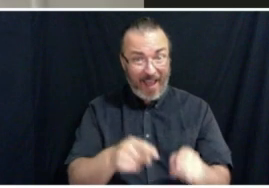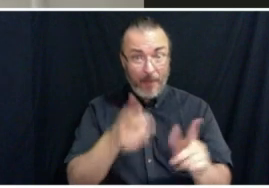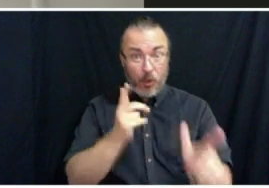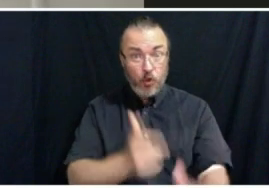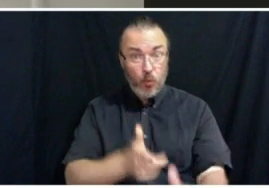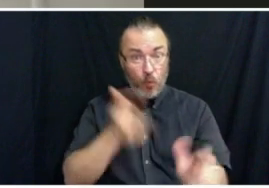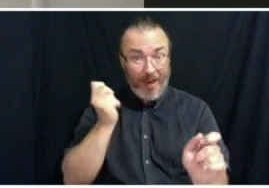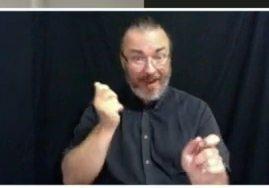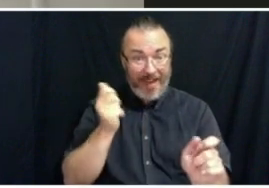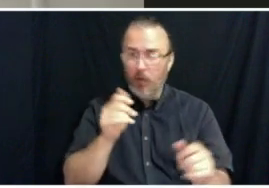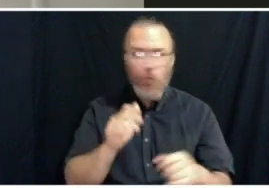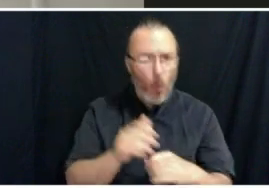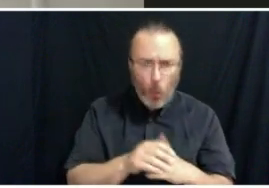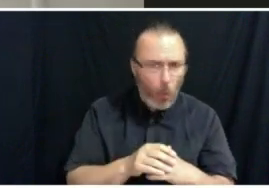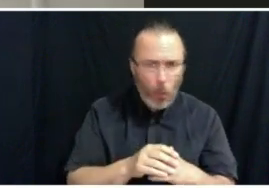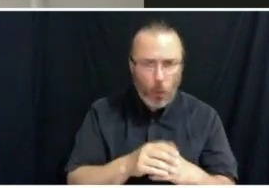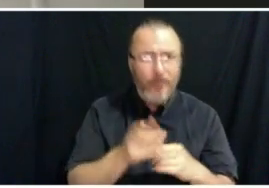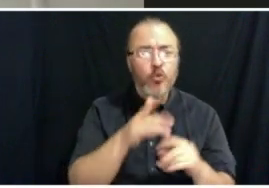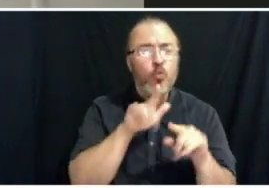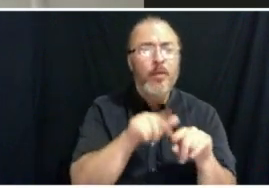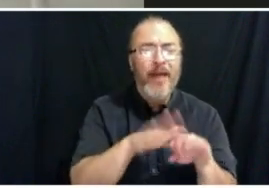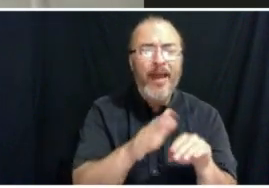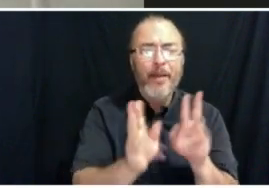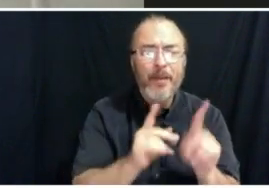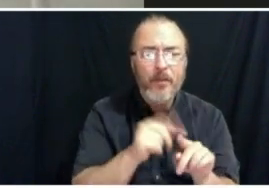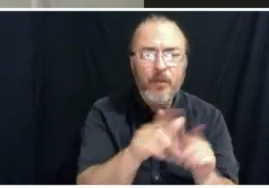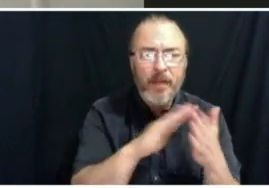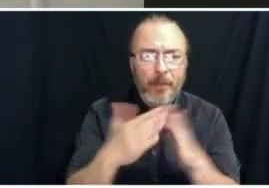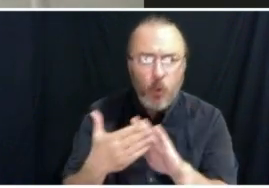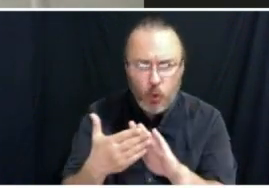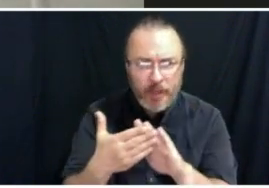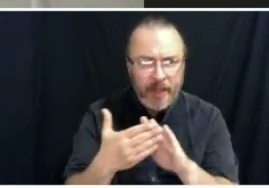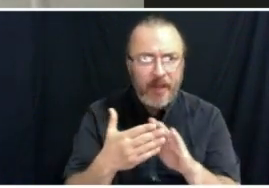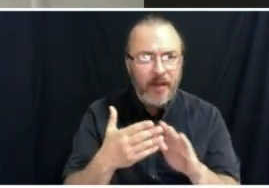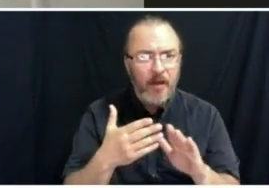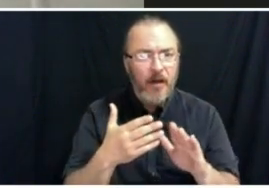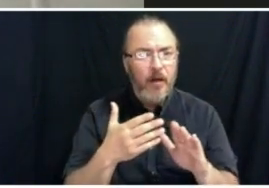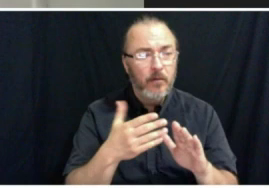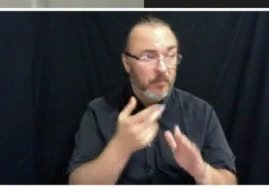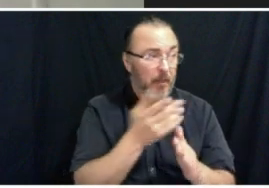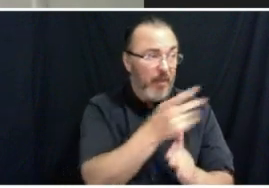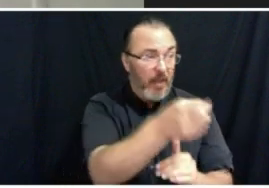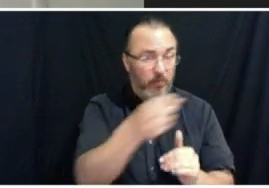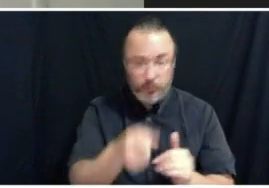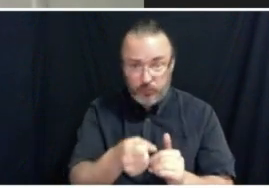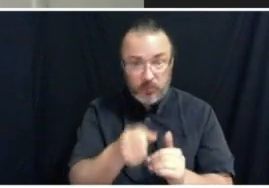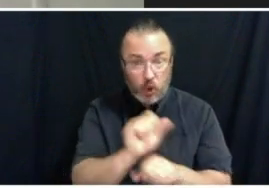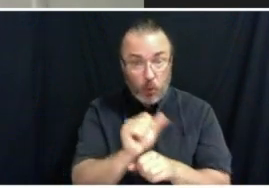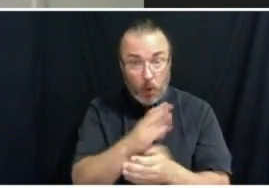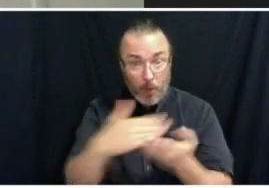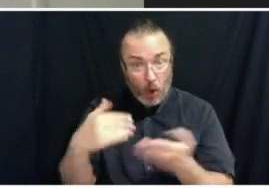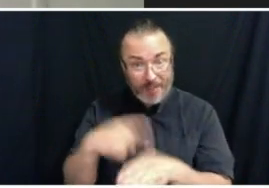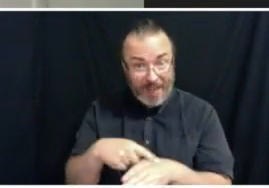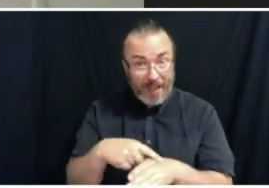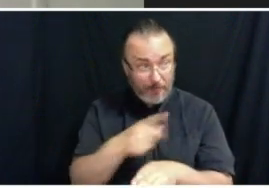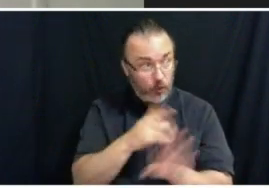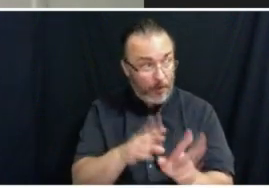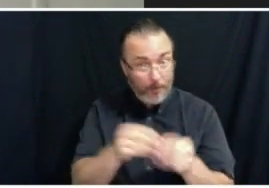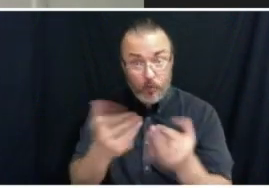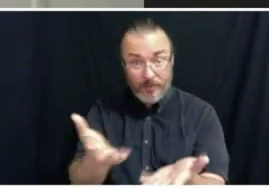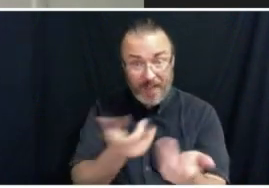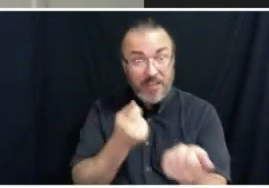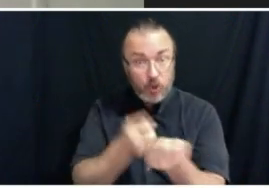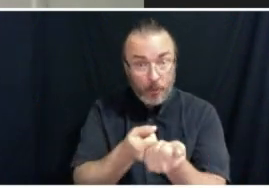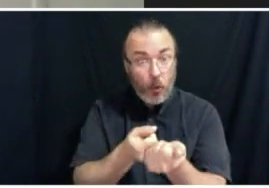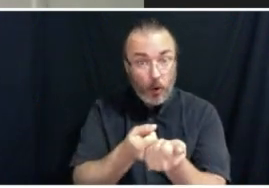on people from the community, right, in order to work at least part-time in schools, right, in order to provide the support that might be